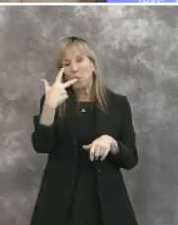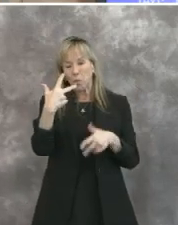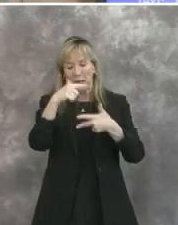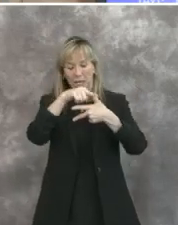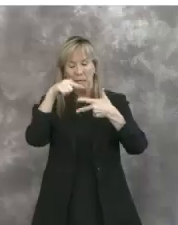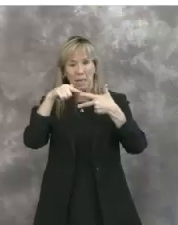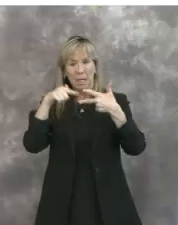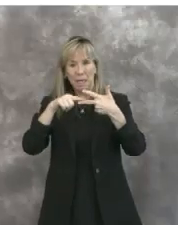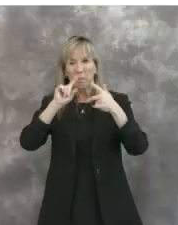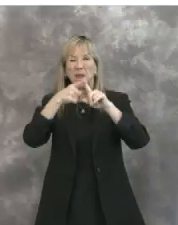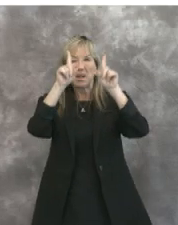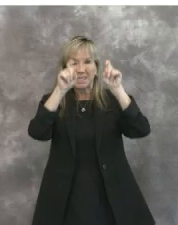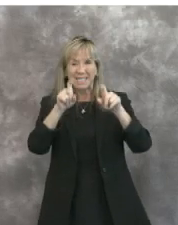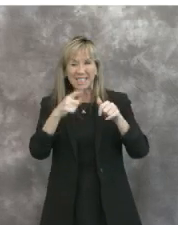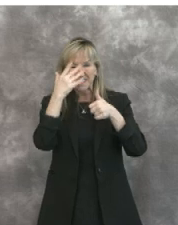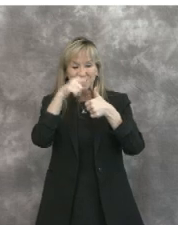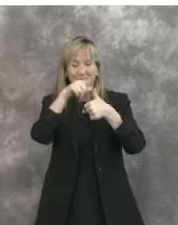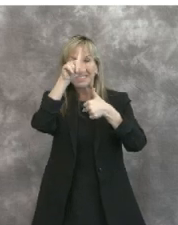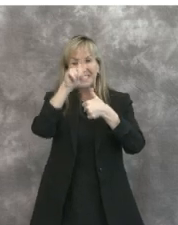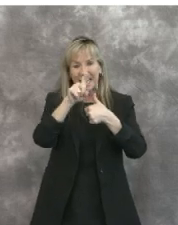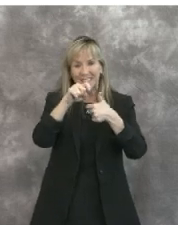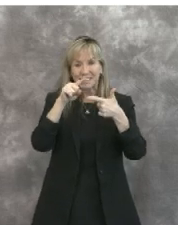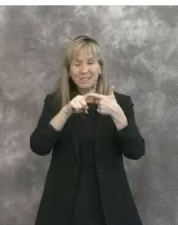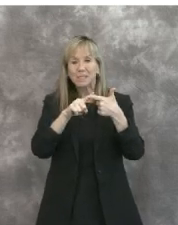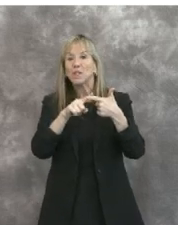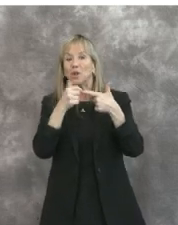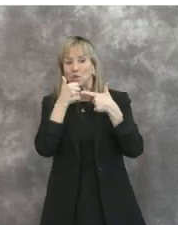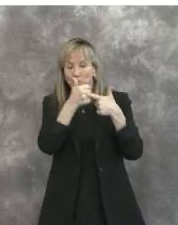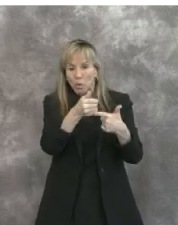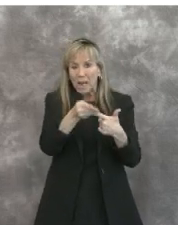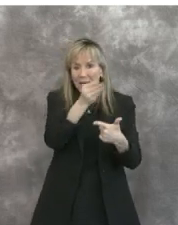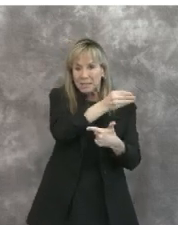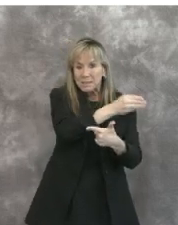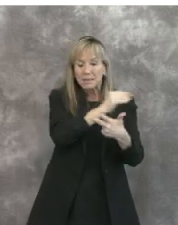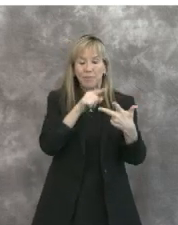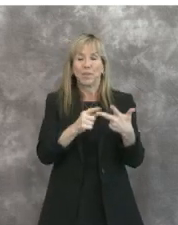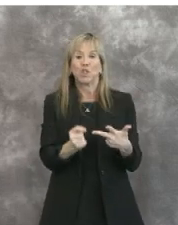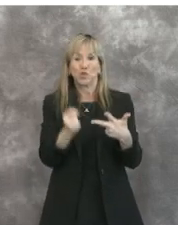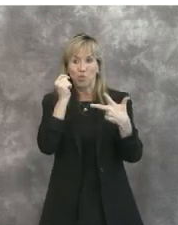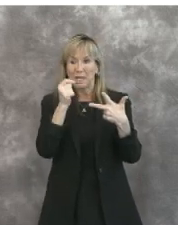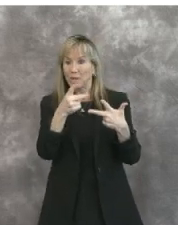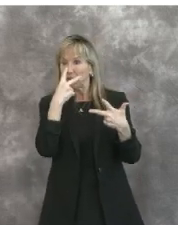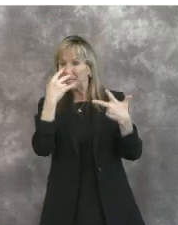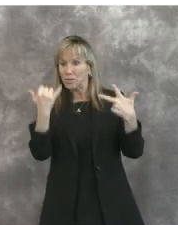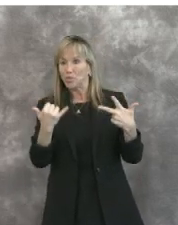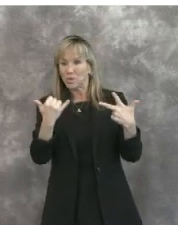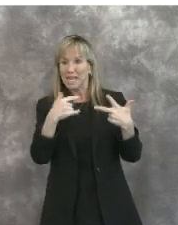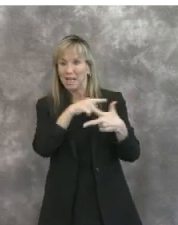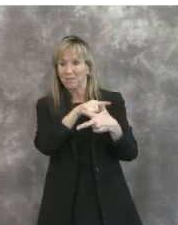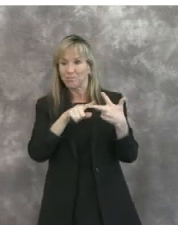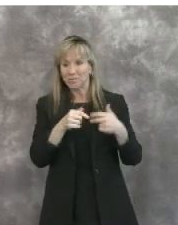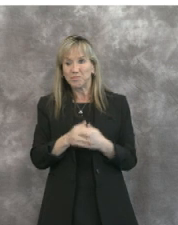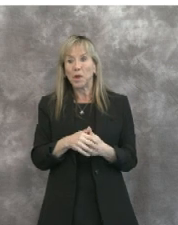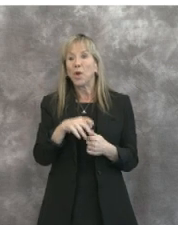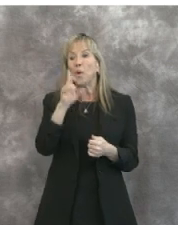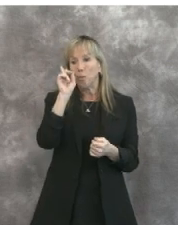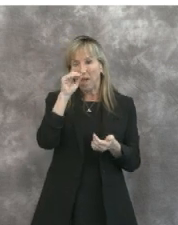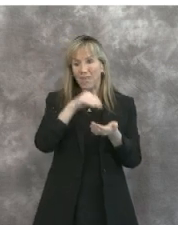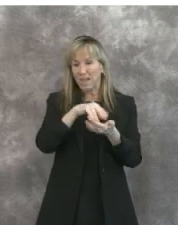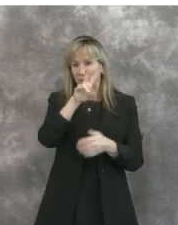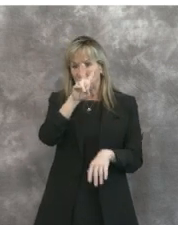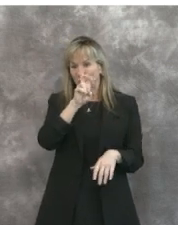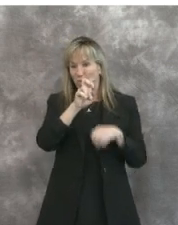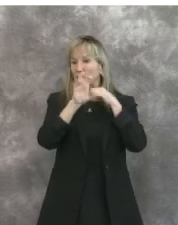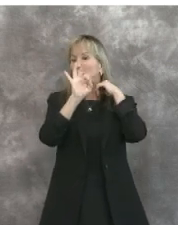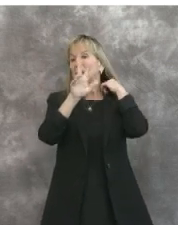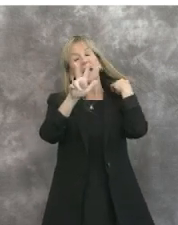efforts around test, trace, and treat. You can see today we're reporting 1,293 tests. This is down from